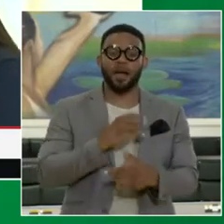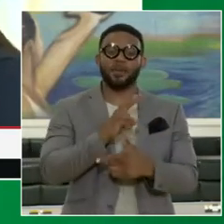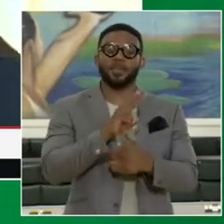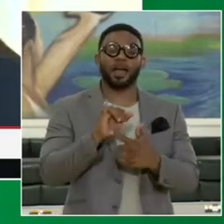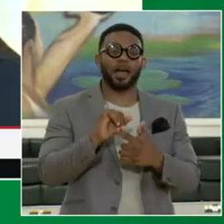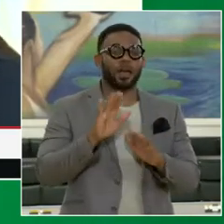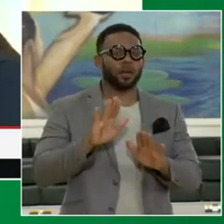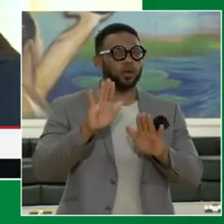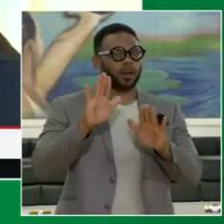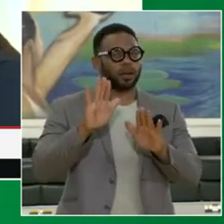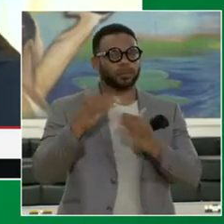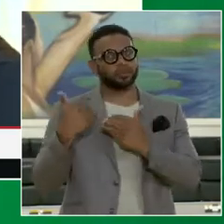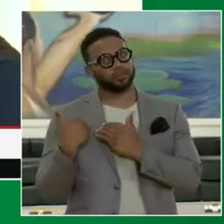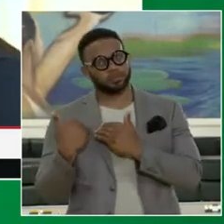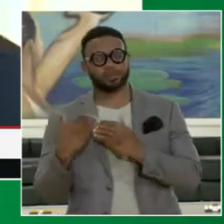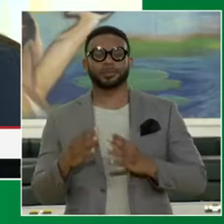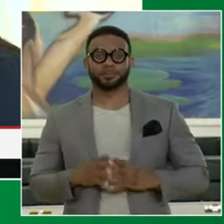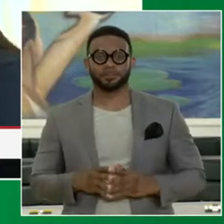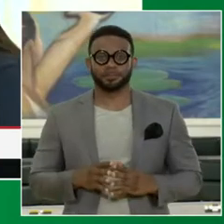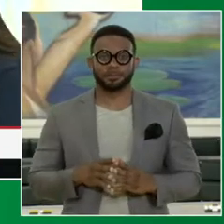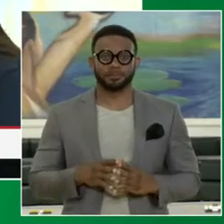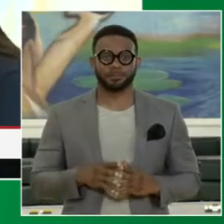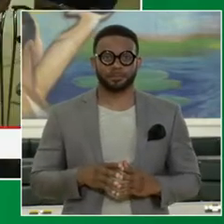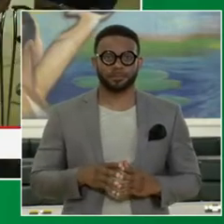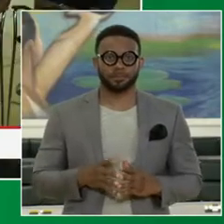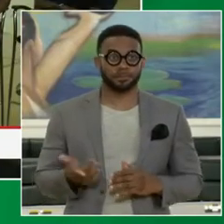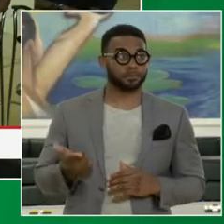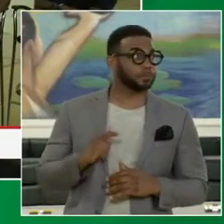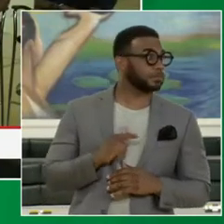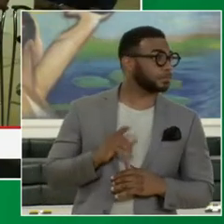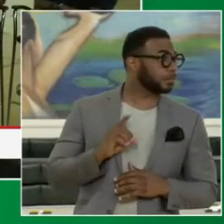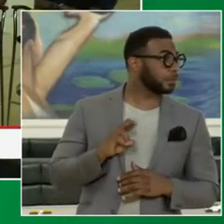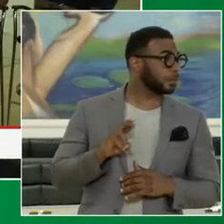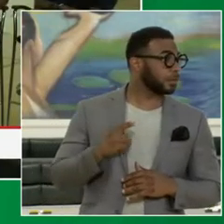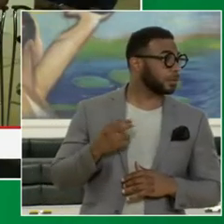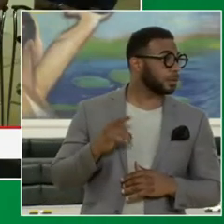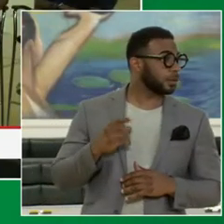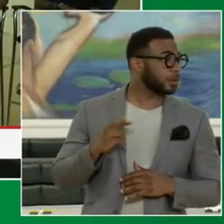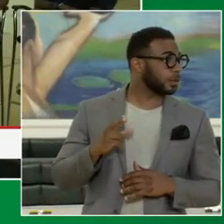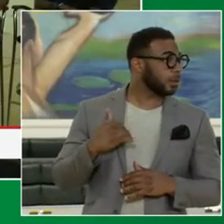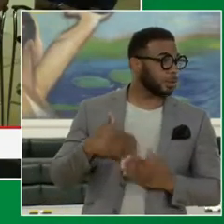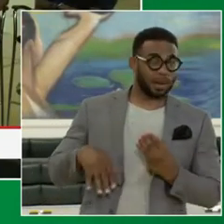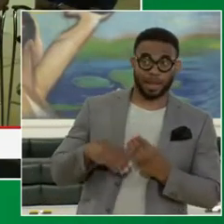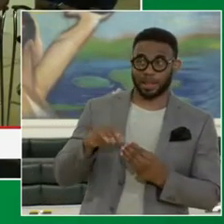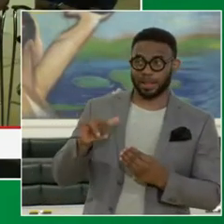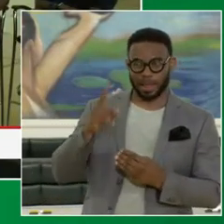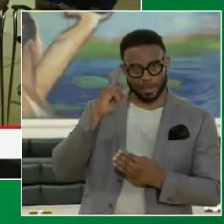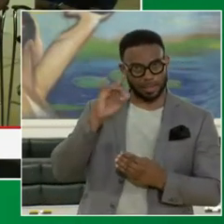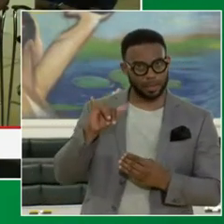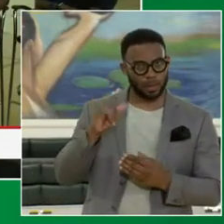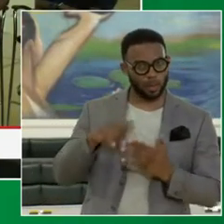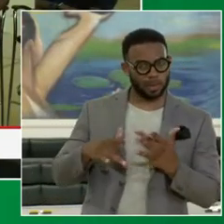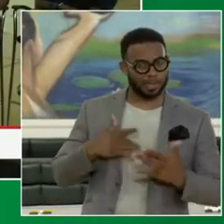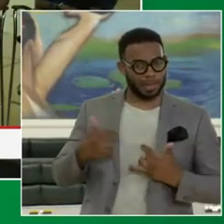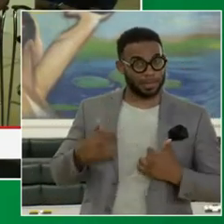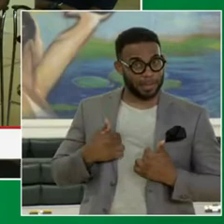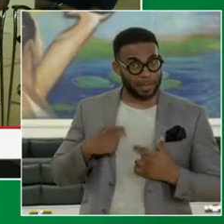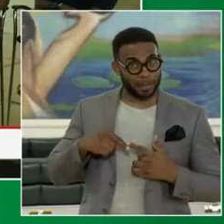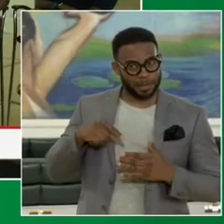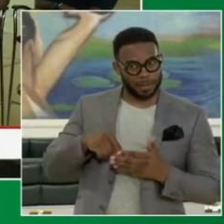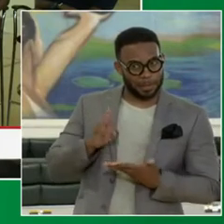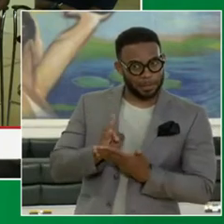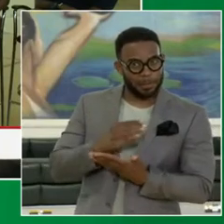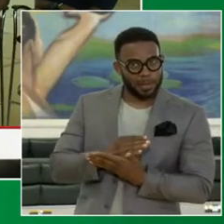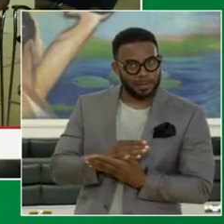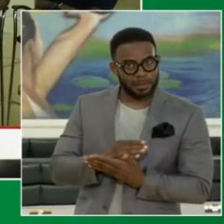credible messengers, assist in that as well. And I also want to just add that I think, what excites me about this